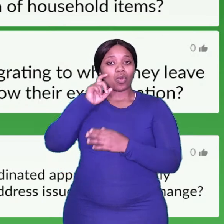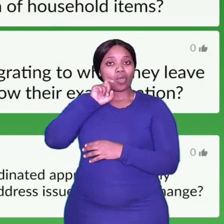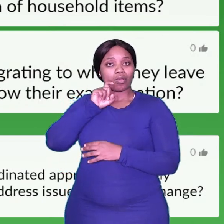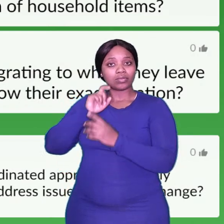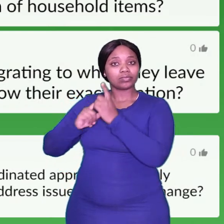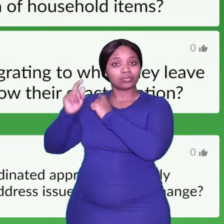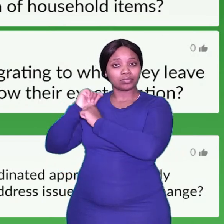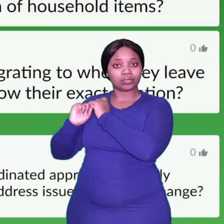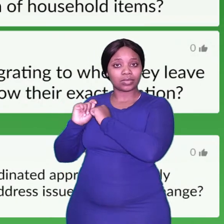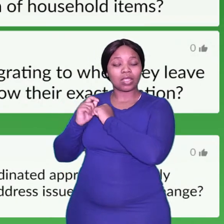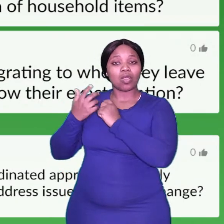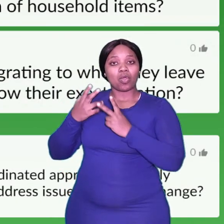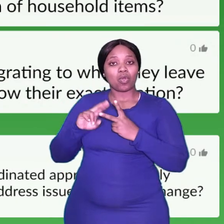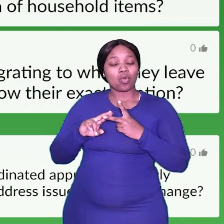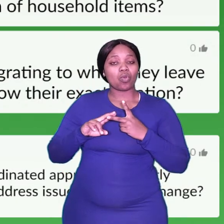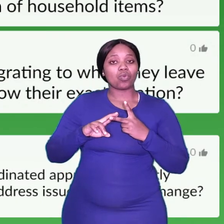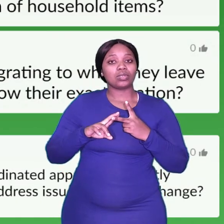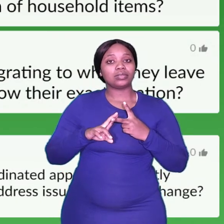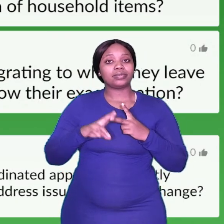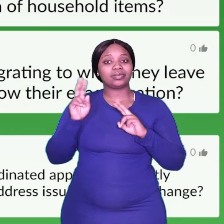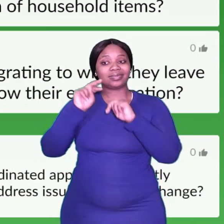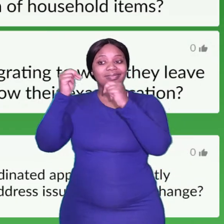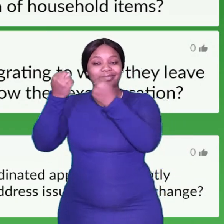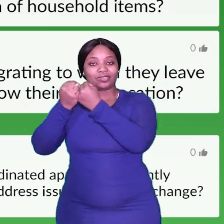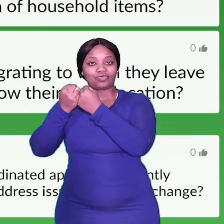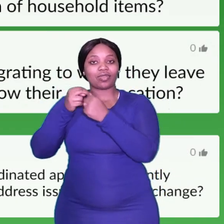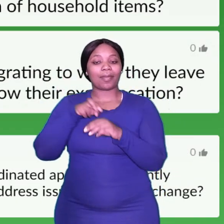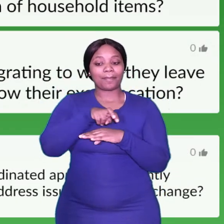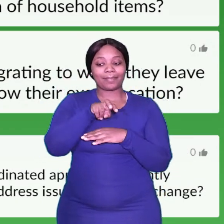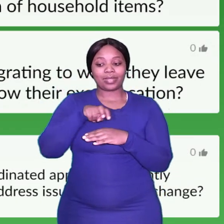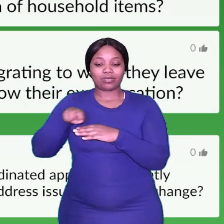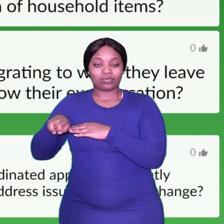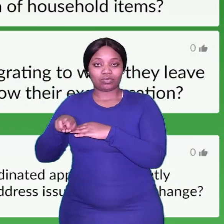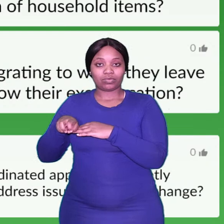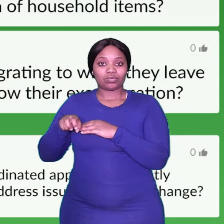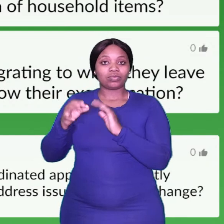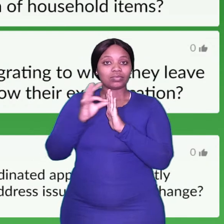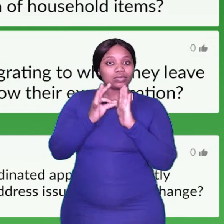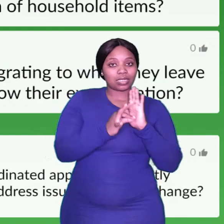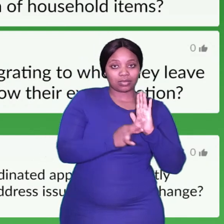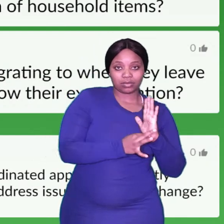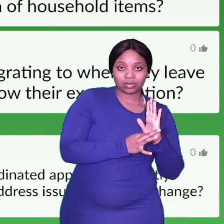national migration stats, and because it is